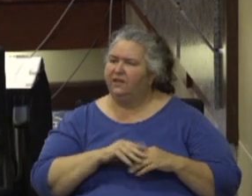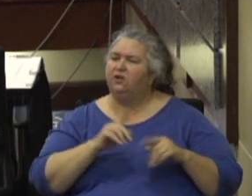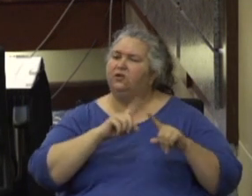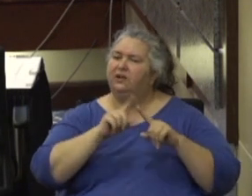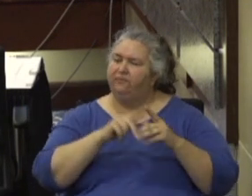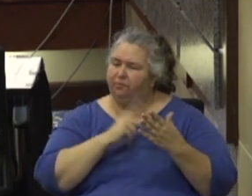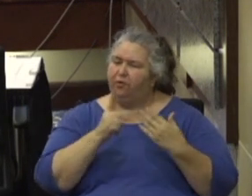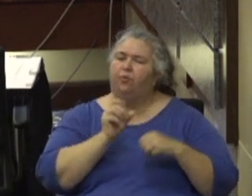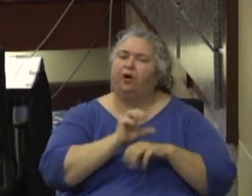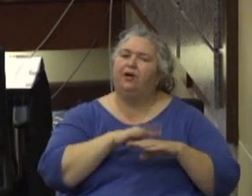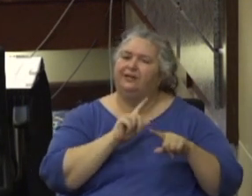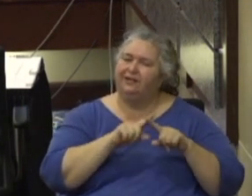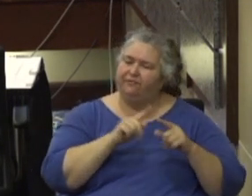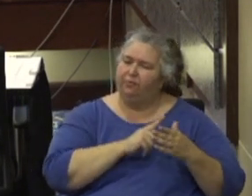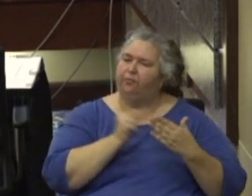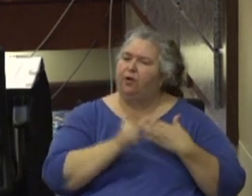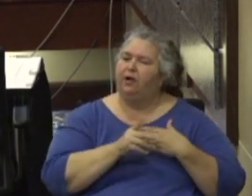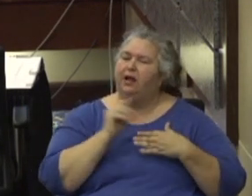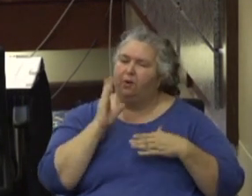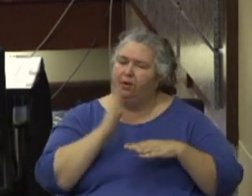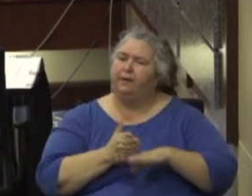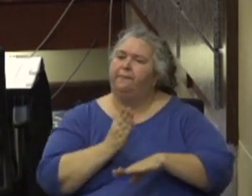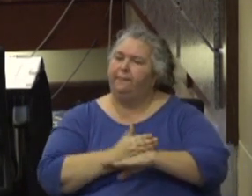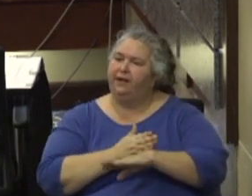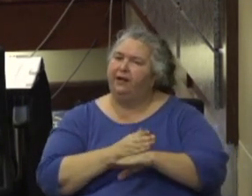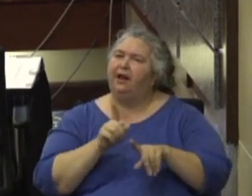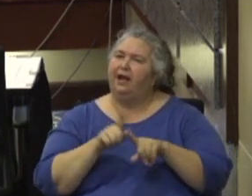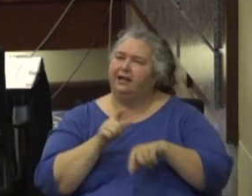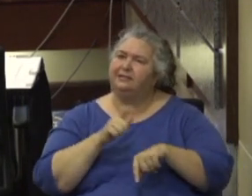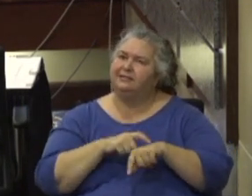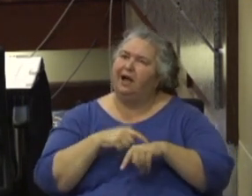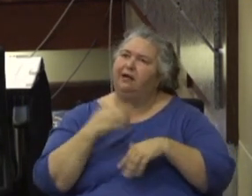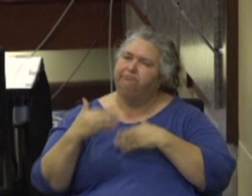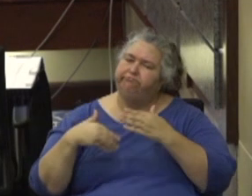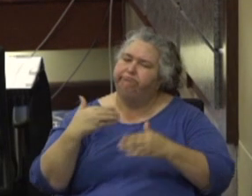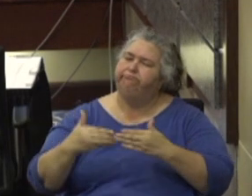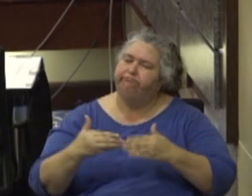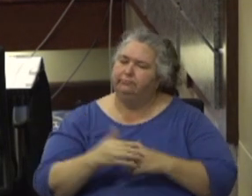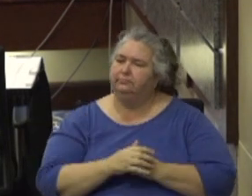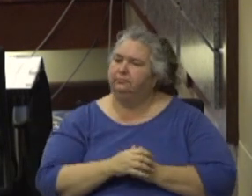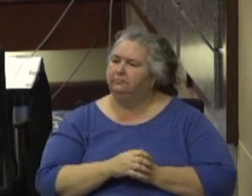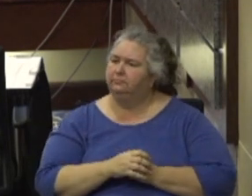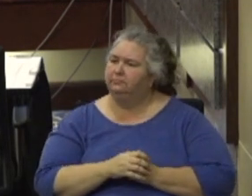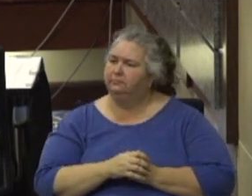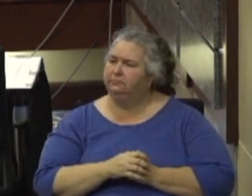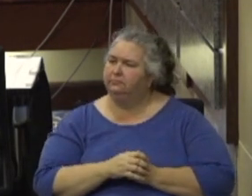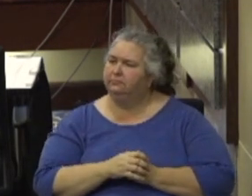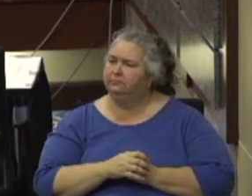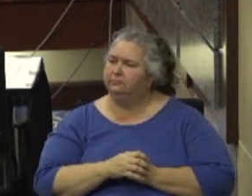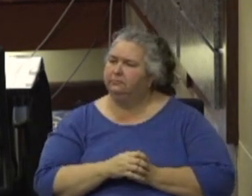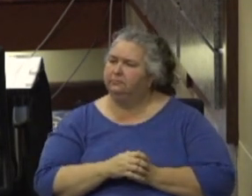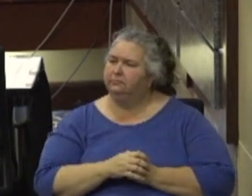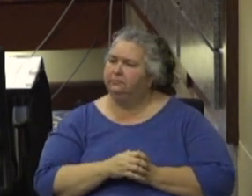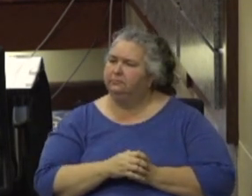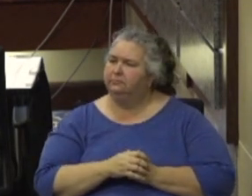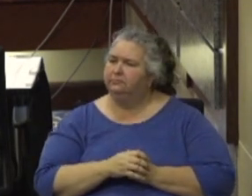they will get better as we have time to coalesce.